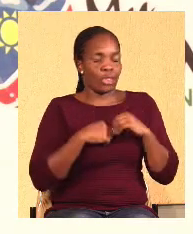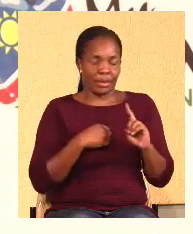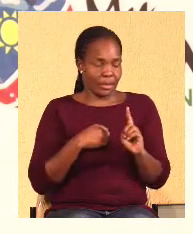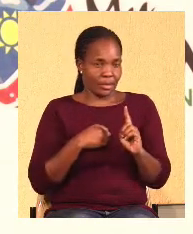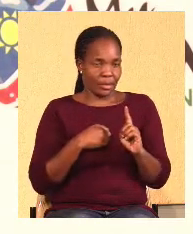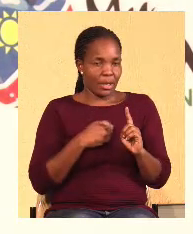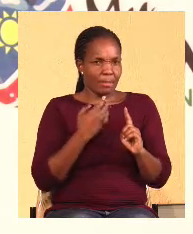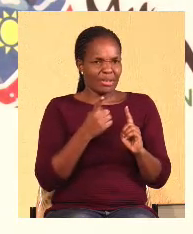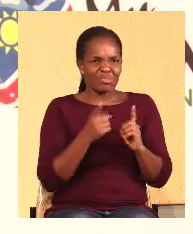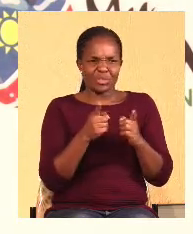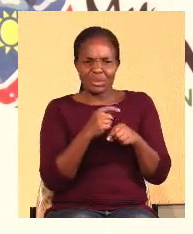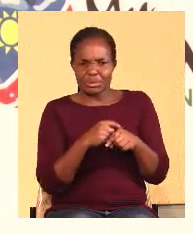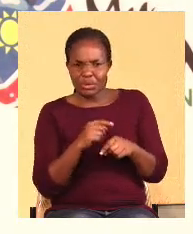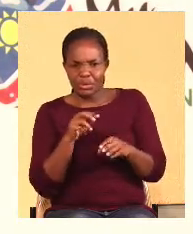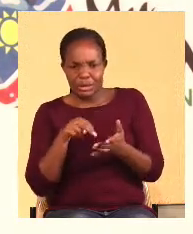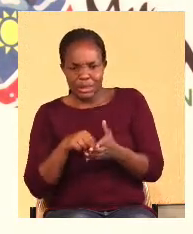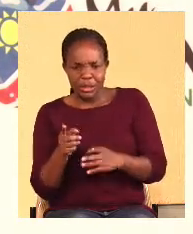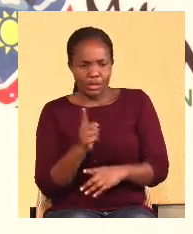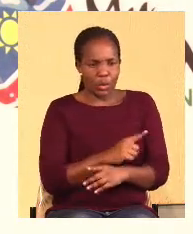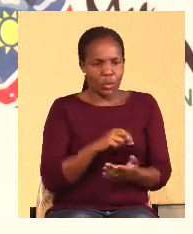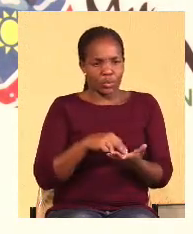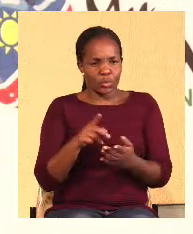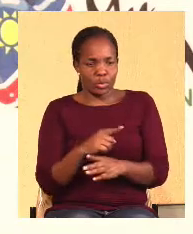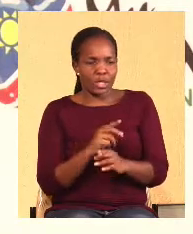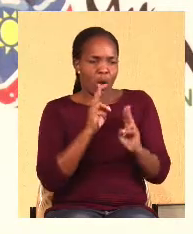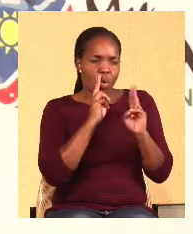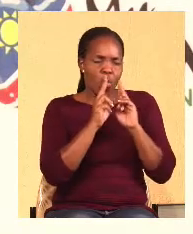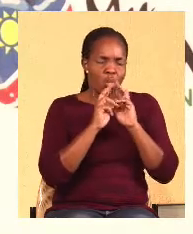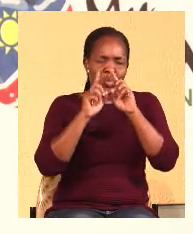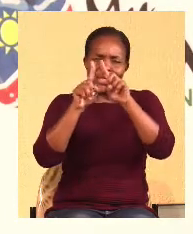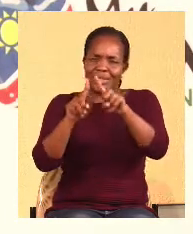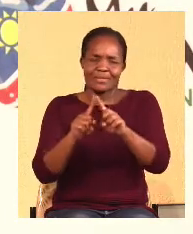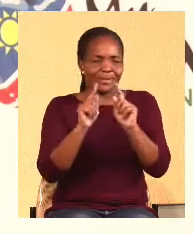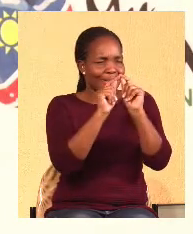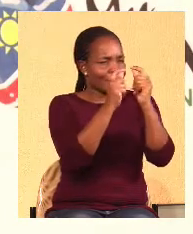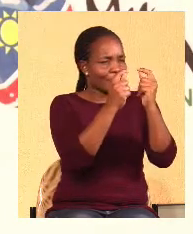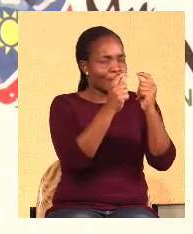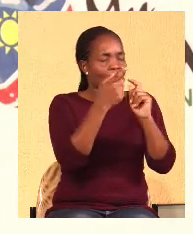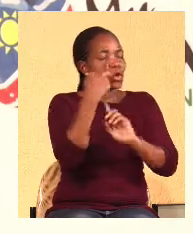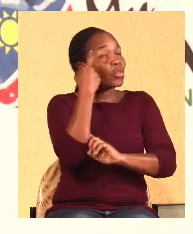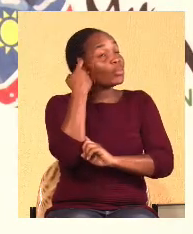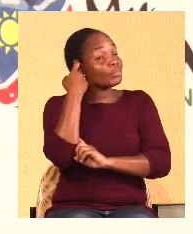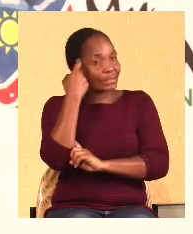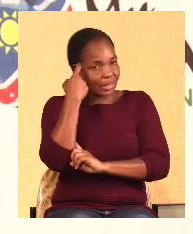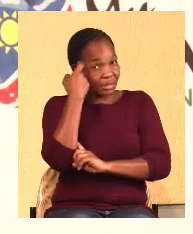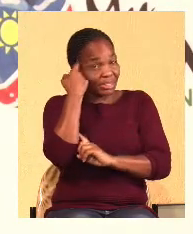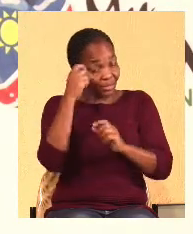infected. So then the discussion took place between the relevant ministries and the Ministry of Health, so to say that